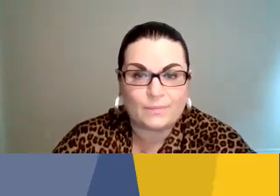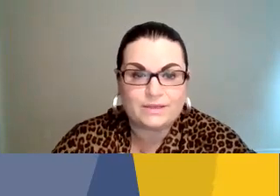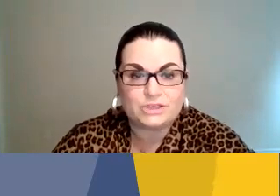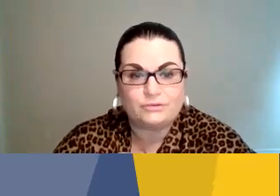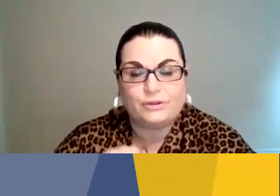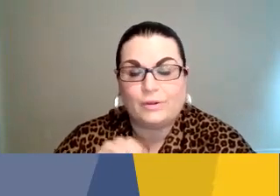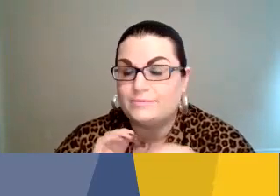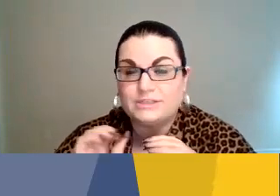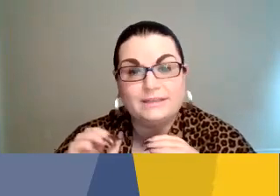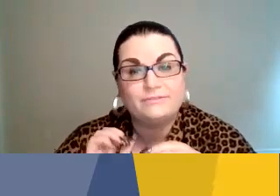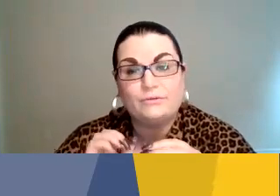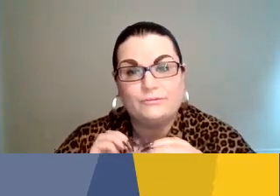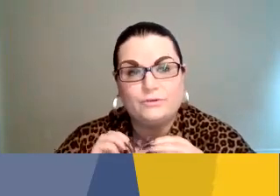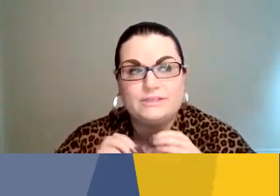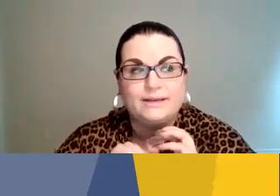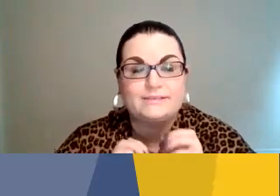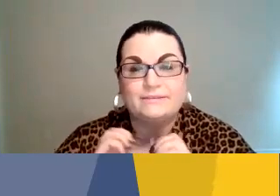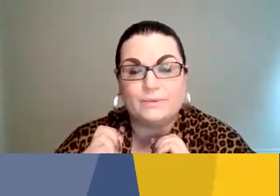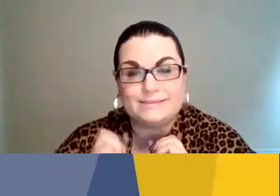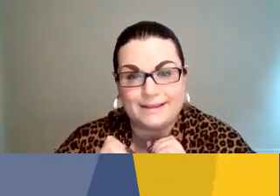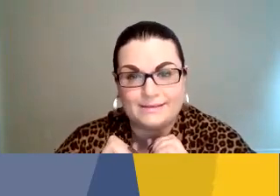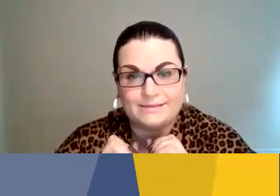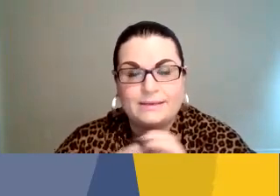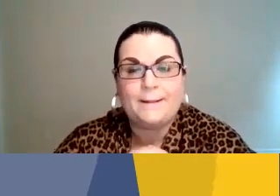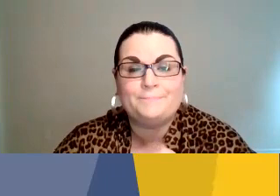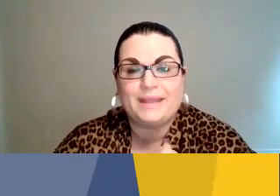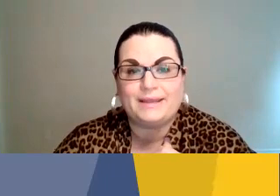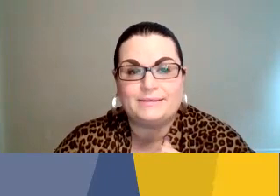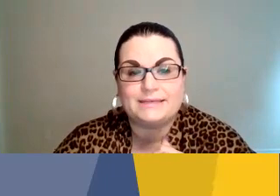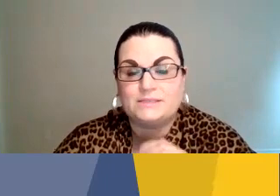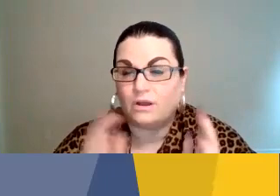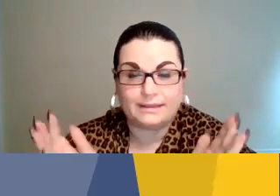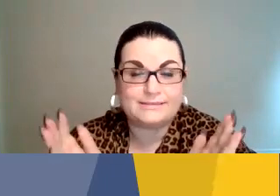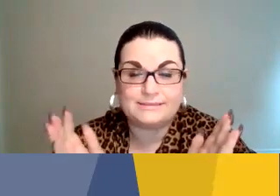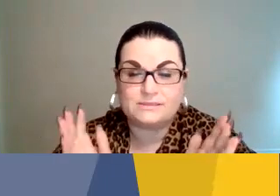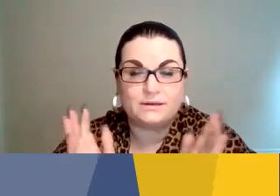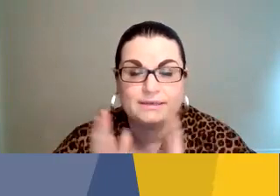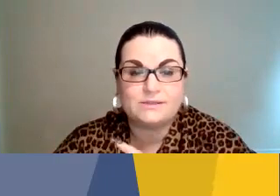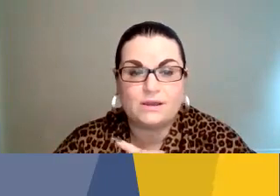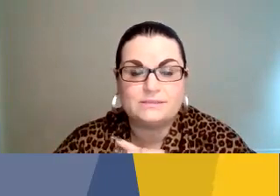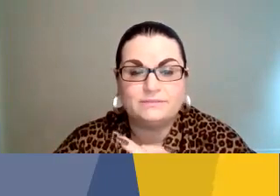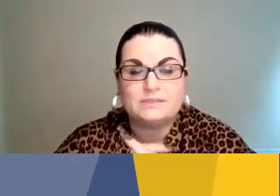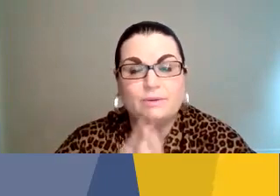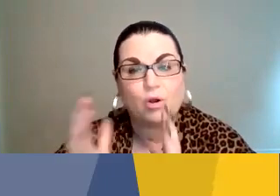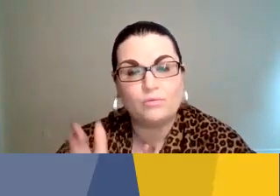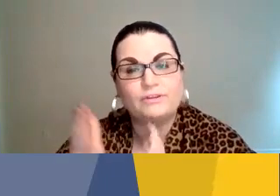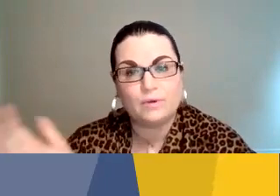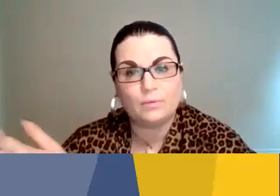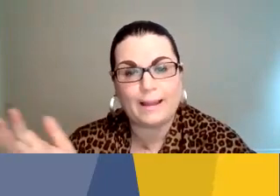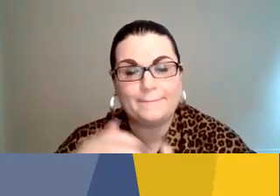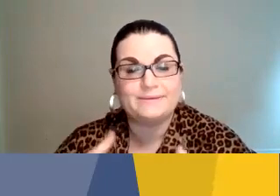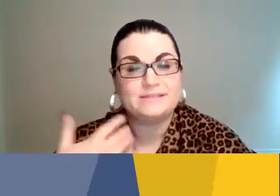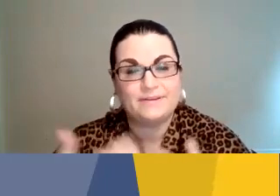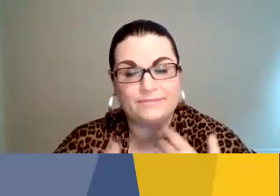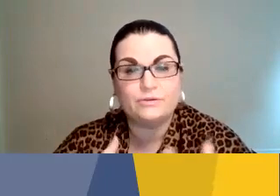things that we can do for you. I'm just going to give you a few today to give you a taste. And it's not, like I said, it's not an exhaustive list, but hopefully what will happen